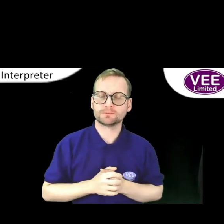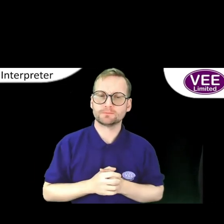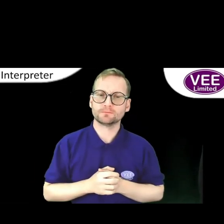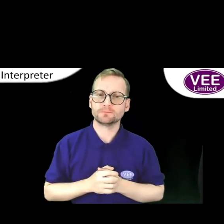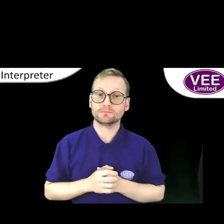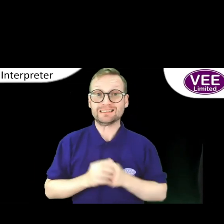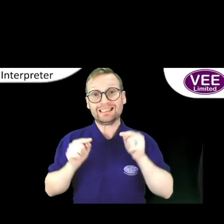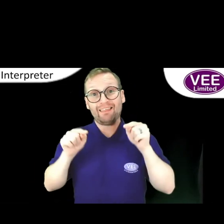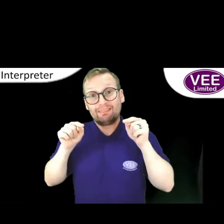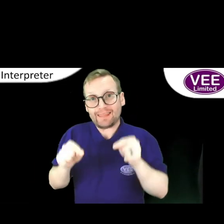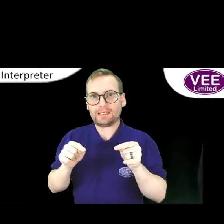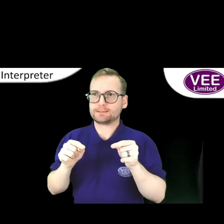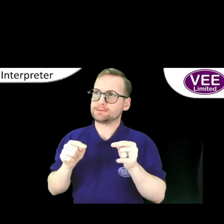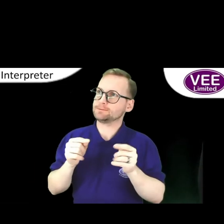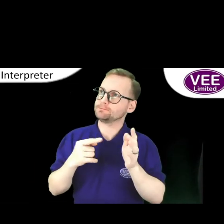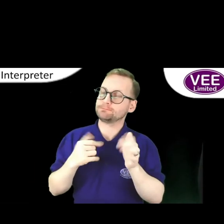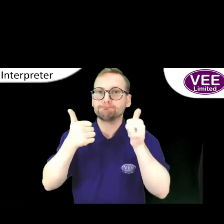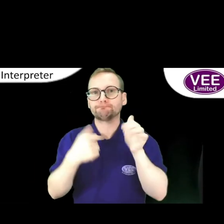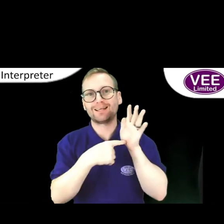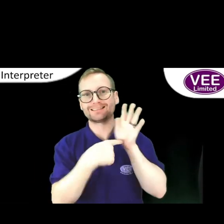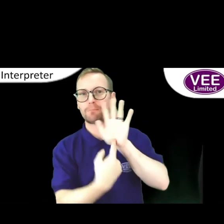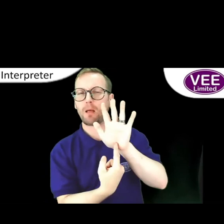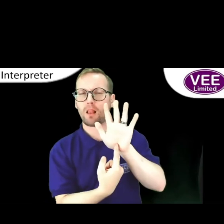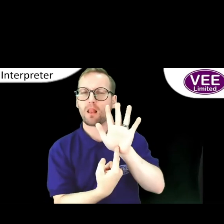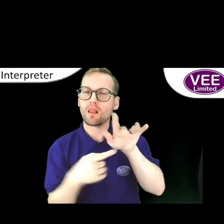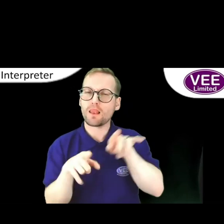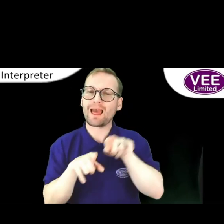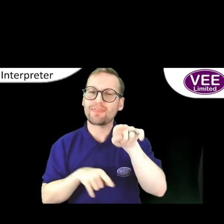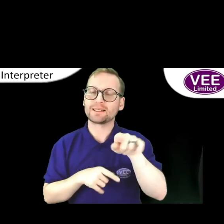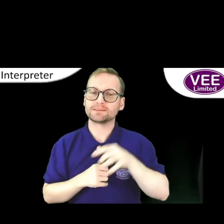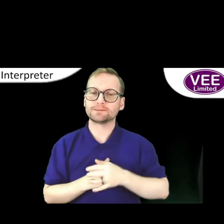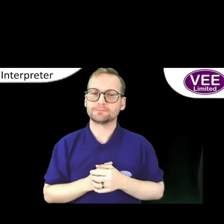And this is one that is kind of that ilk.